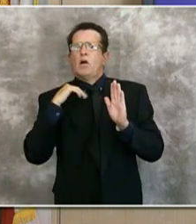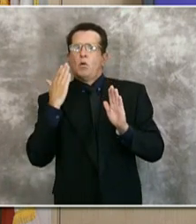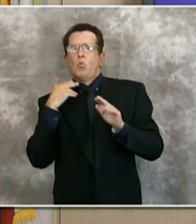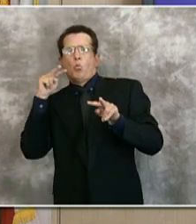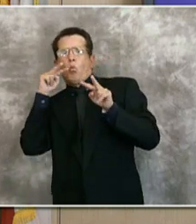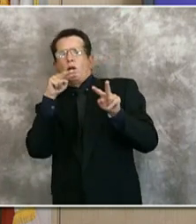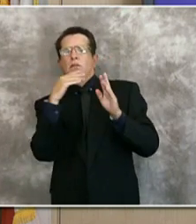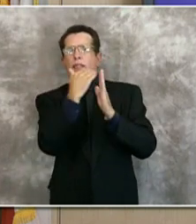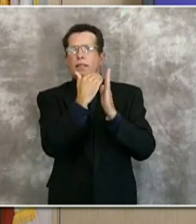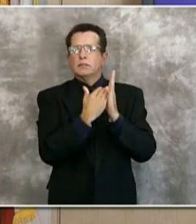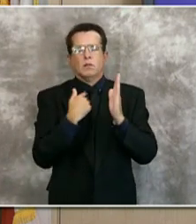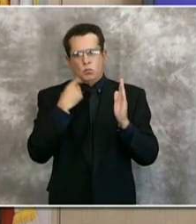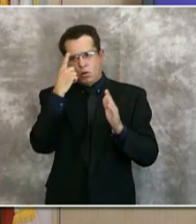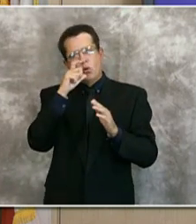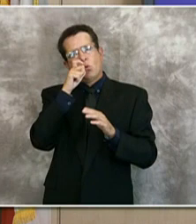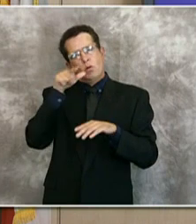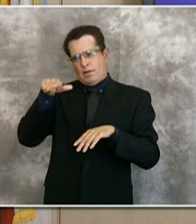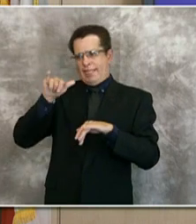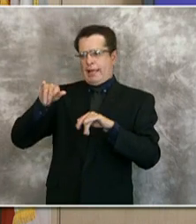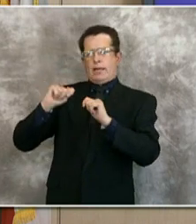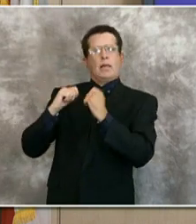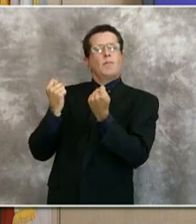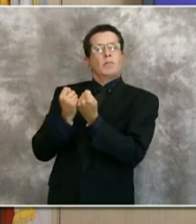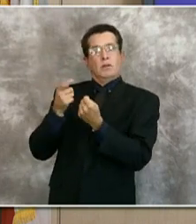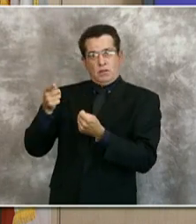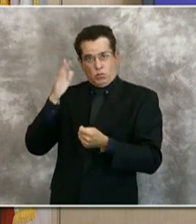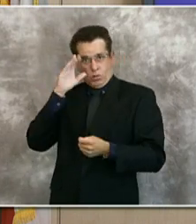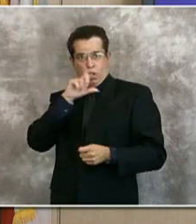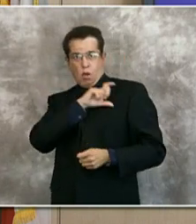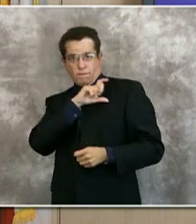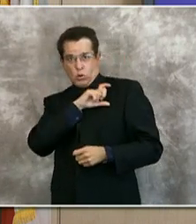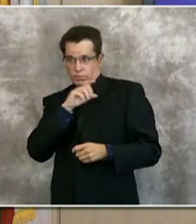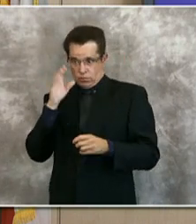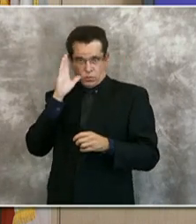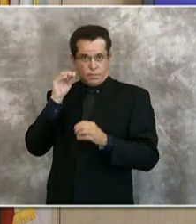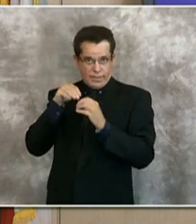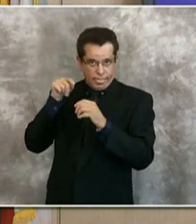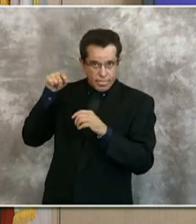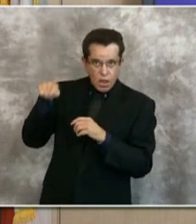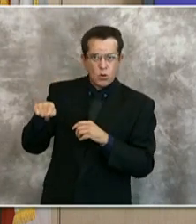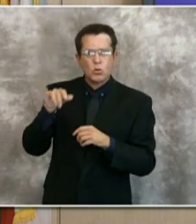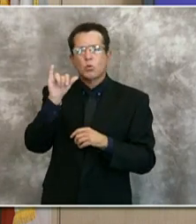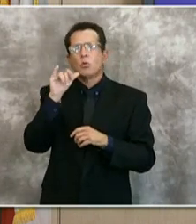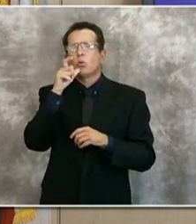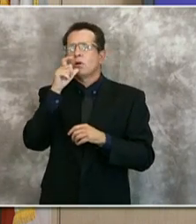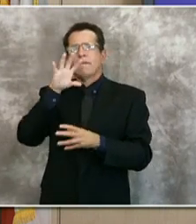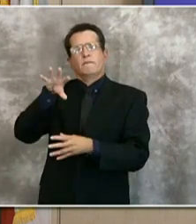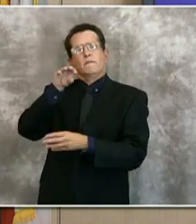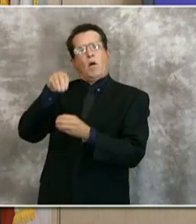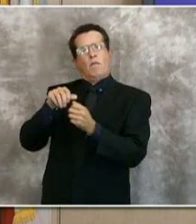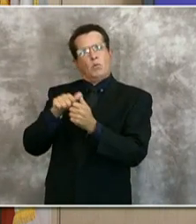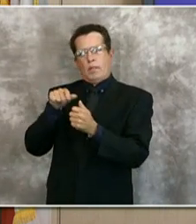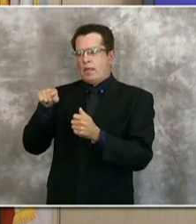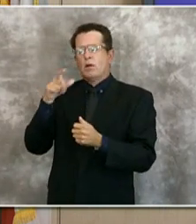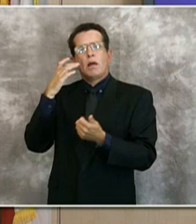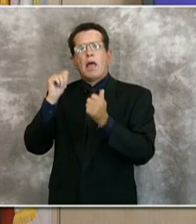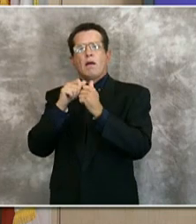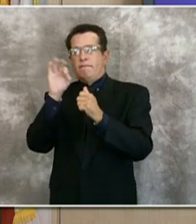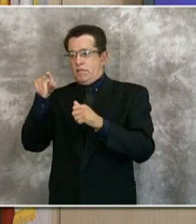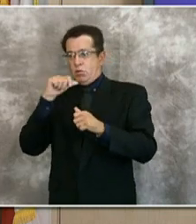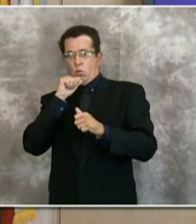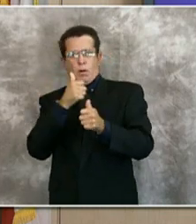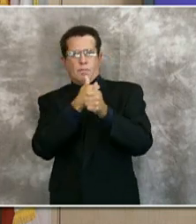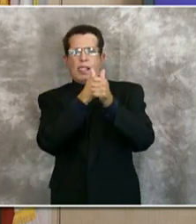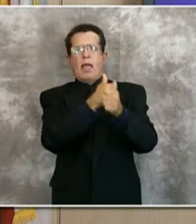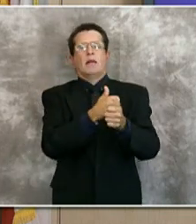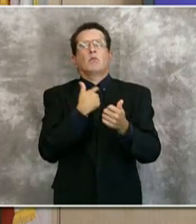I'm curious who is going to be on that team, and will law enforcement be directly involved? Is that how you'll be handling non-compliance? If